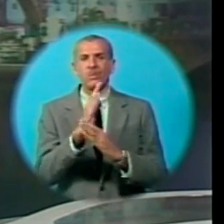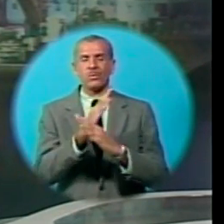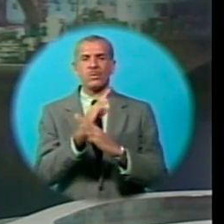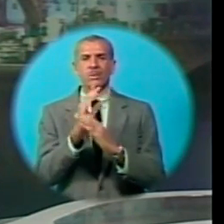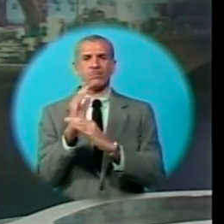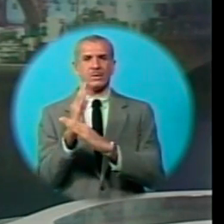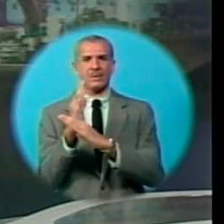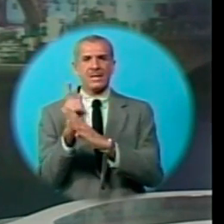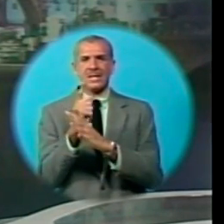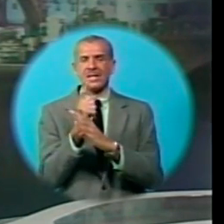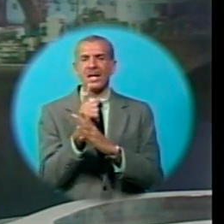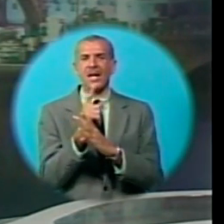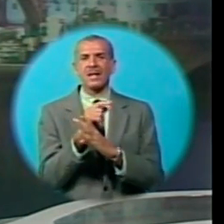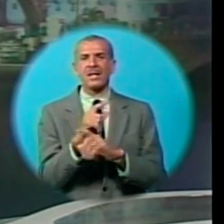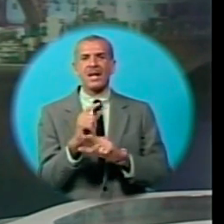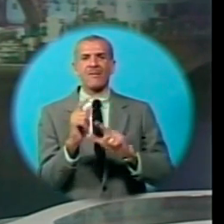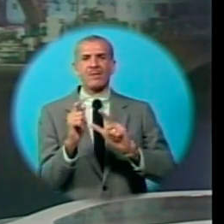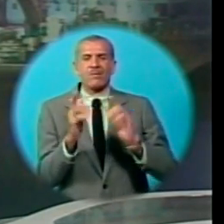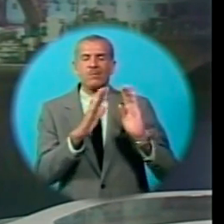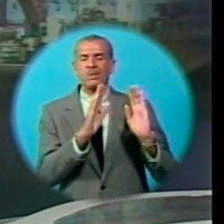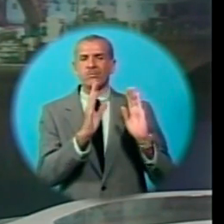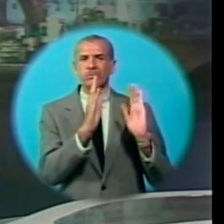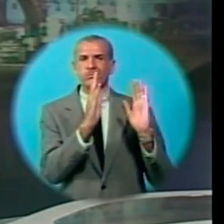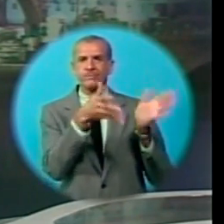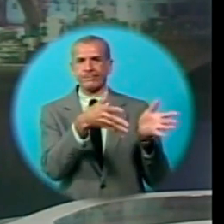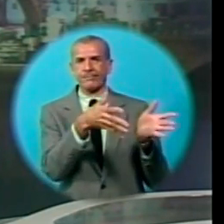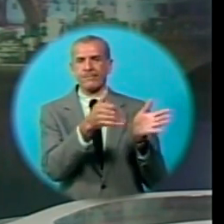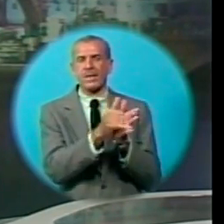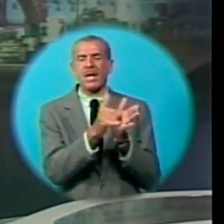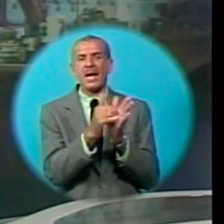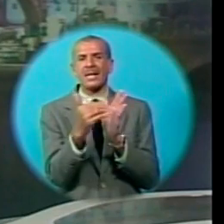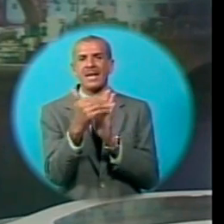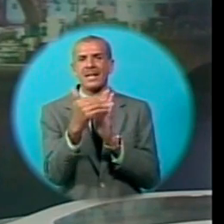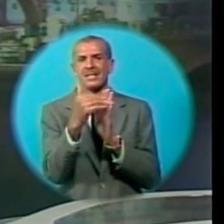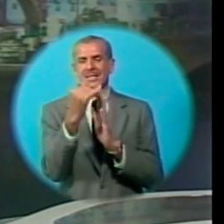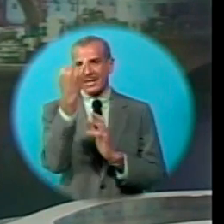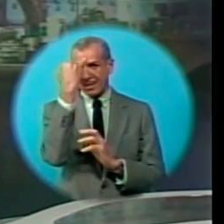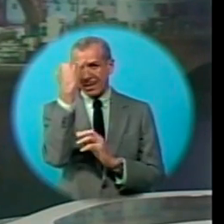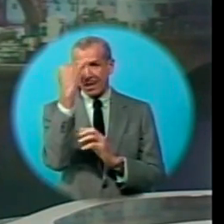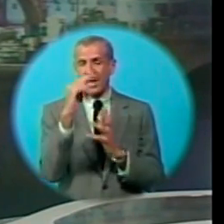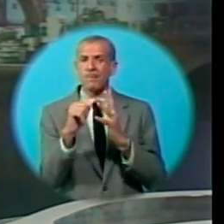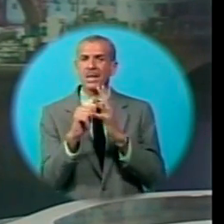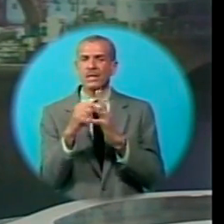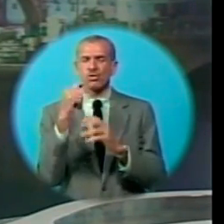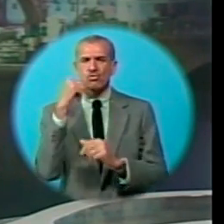Ramdin has been left out of the squad for the upcoming Test series against India, which incidentally